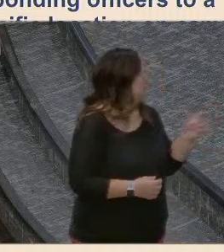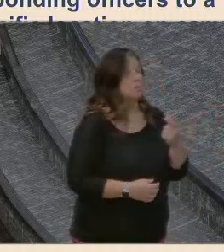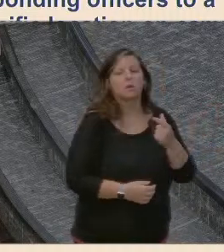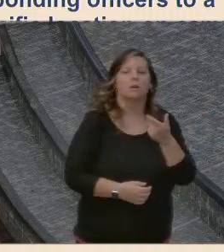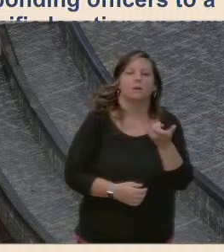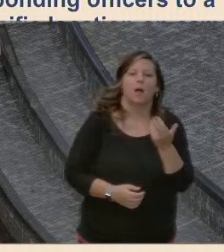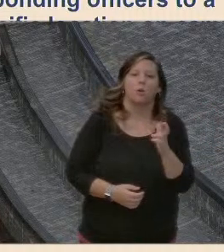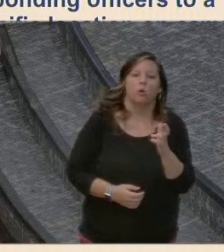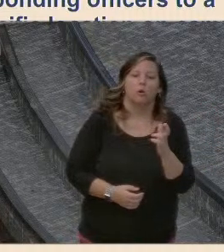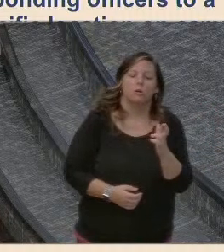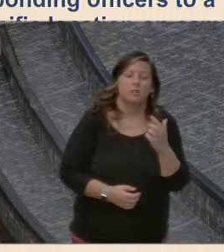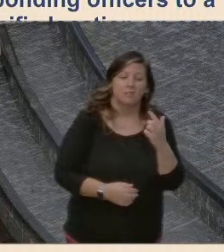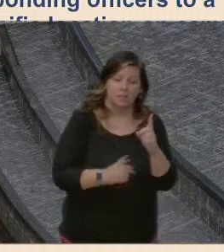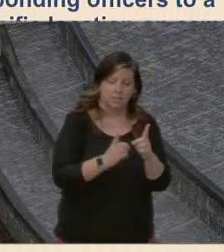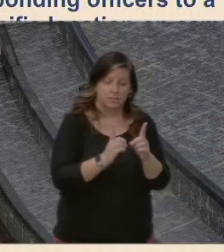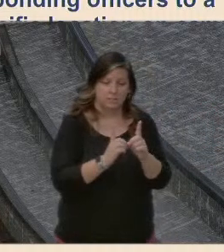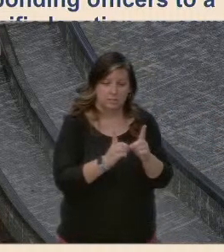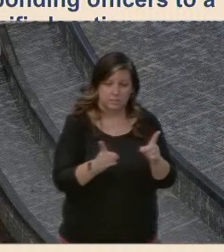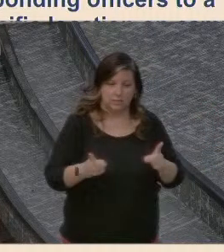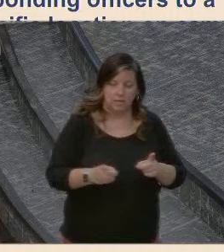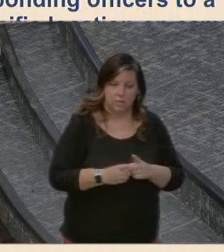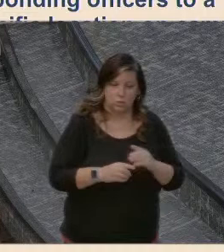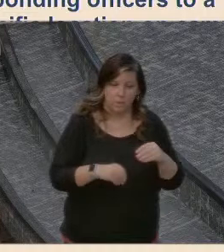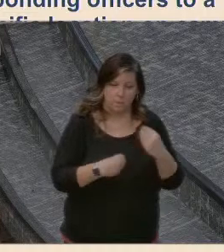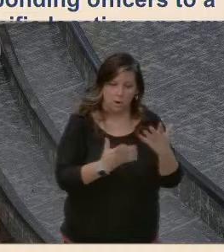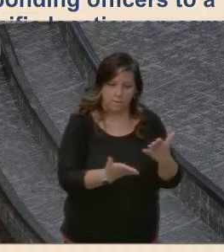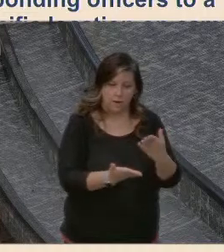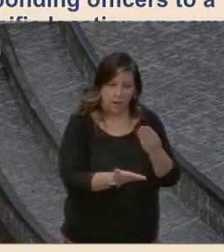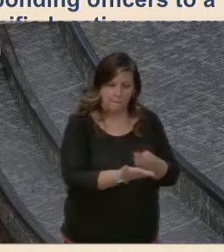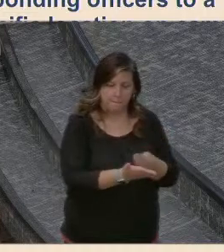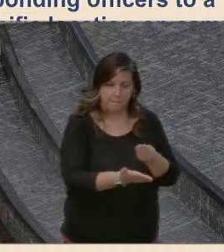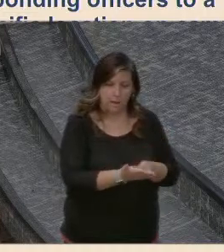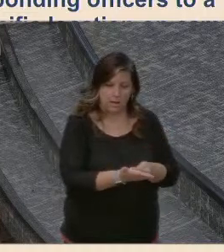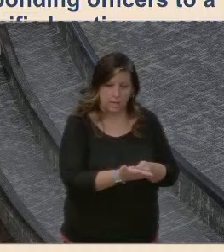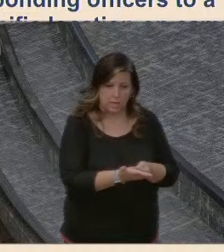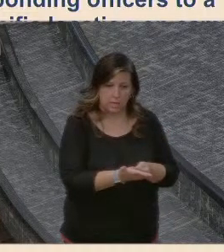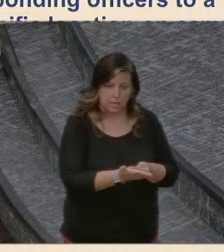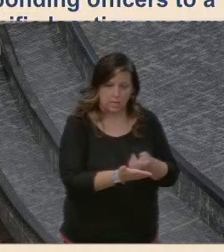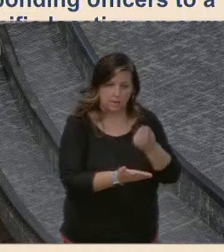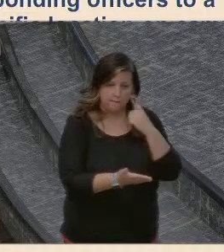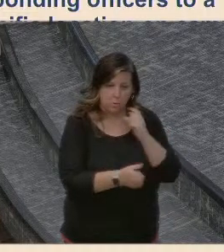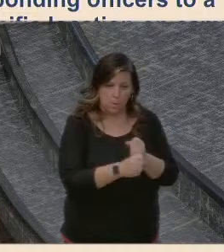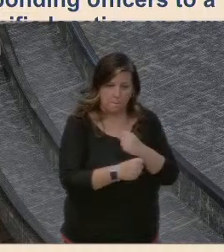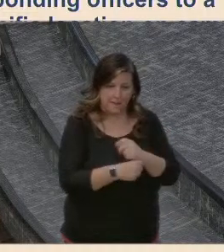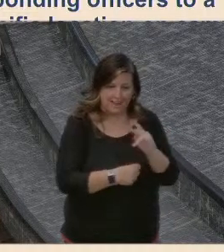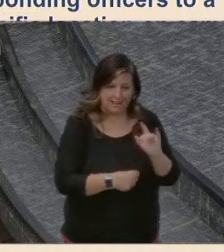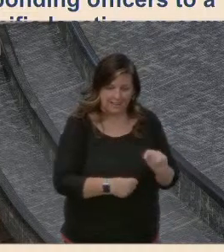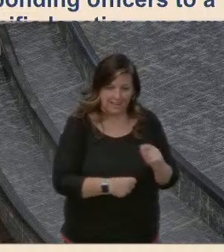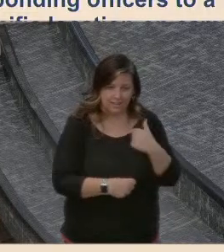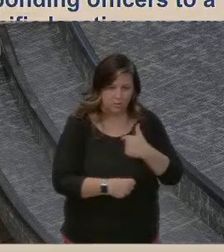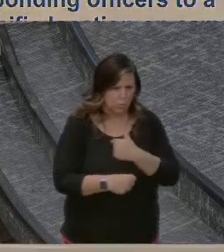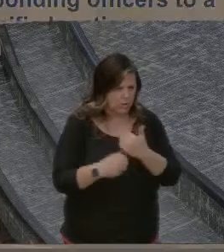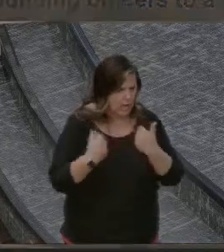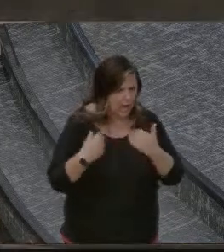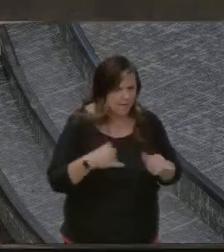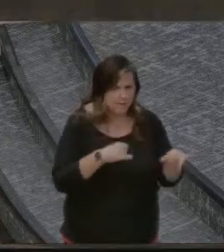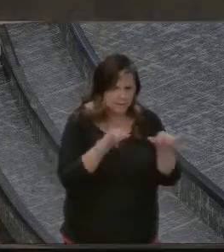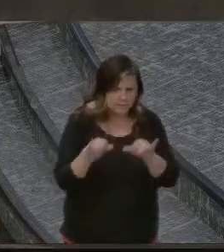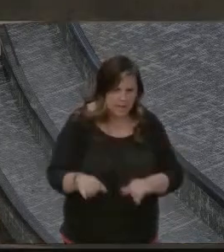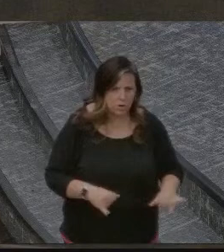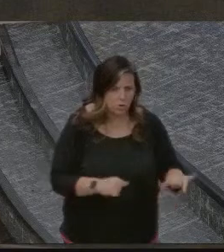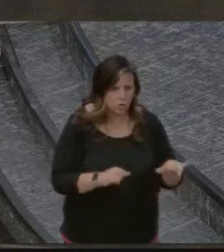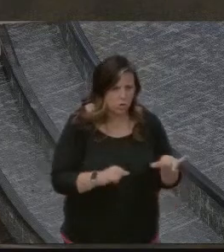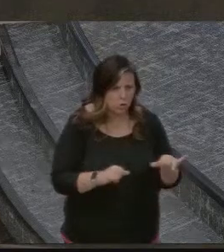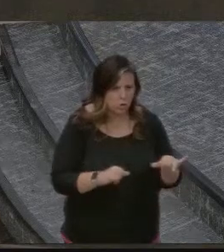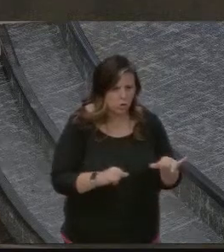Does the district provide funding to fill those kits? And do we have a standard that our